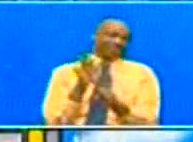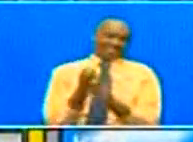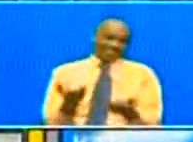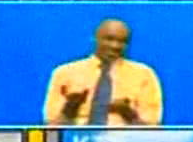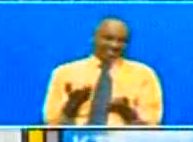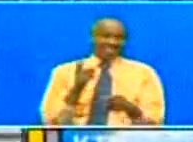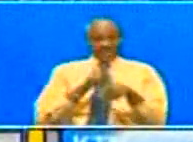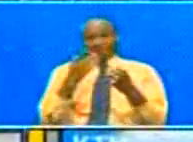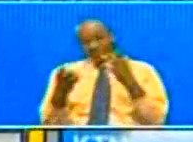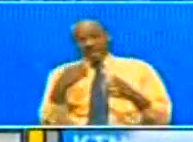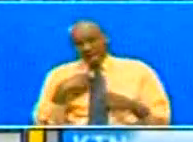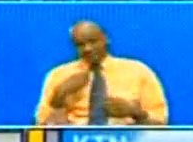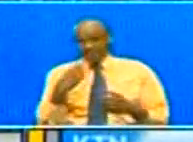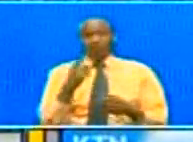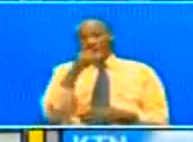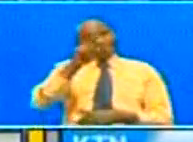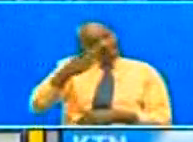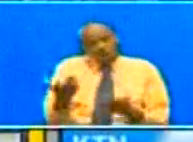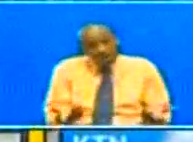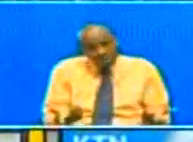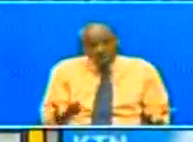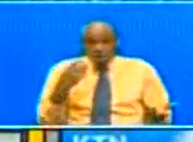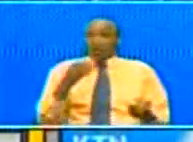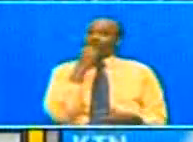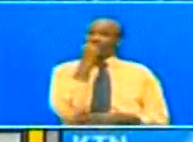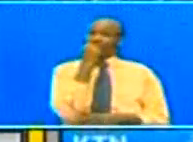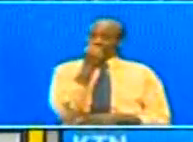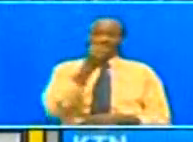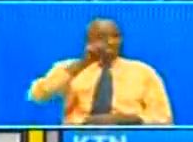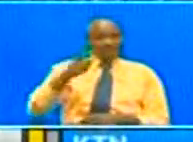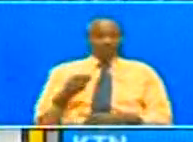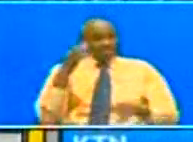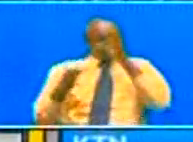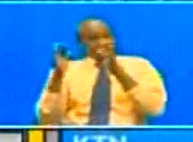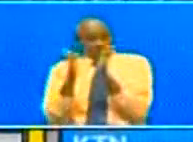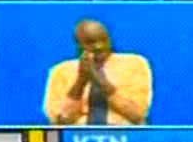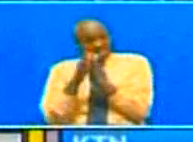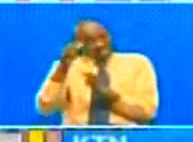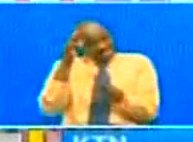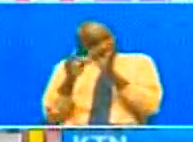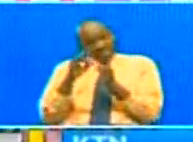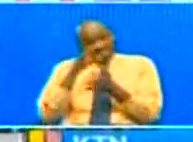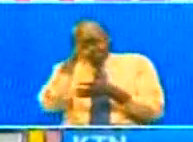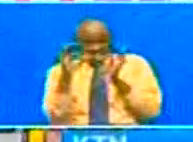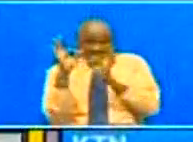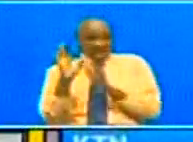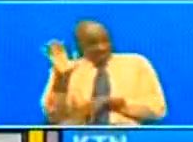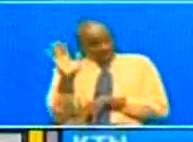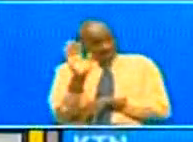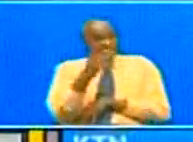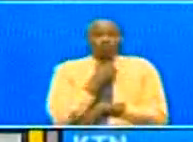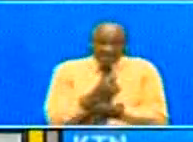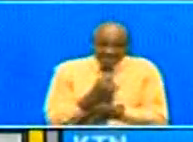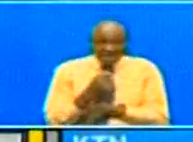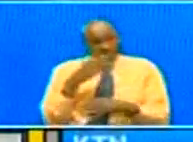you can spend from almost a million to almost 5 million, depending on the designs that you want done. So the challenges are,